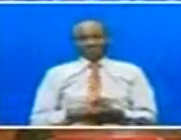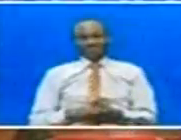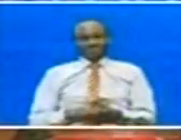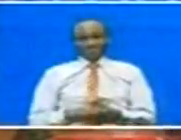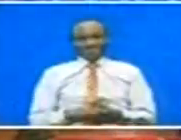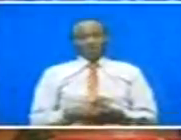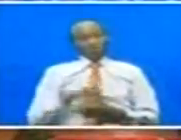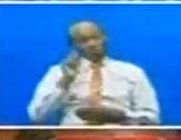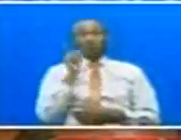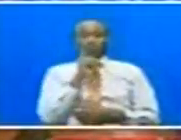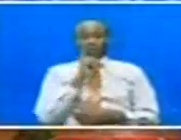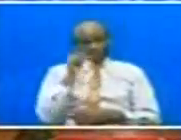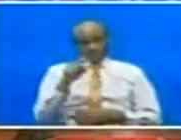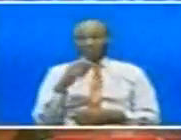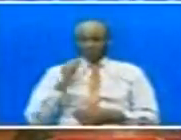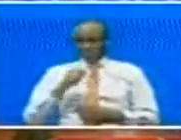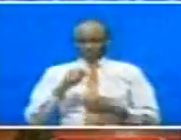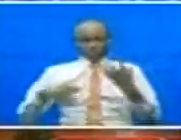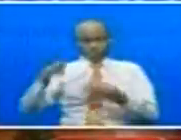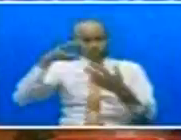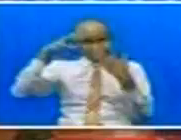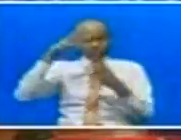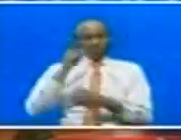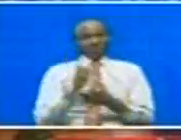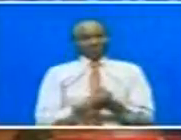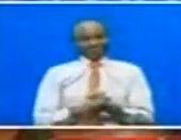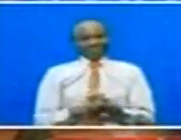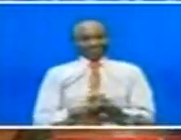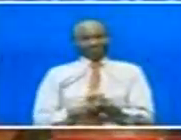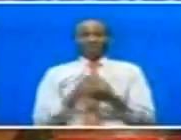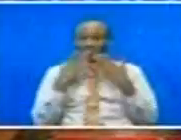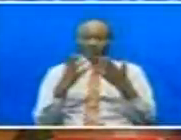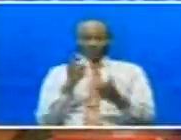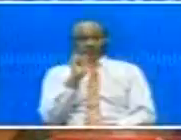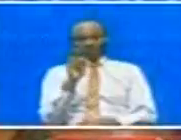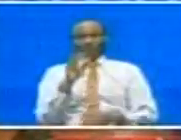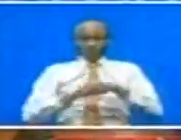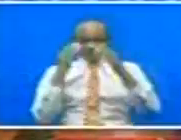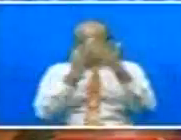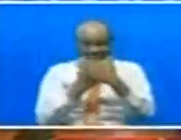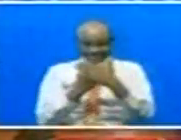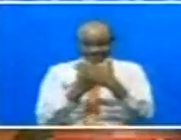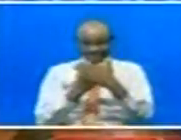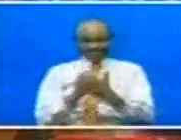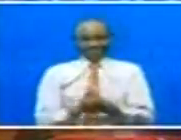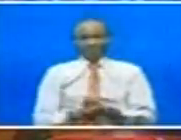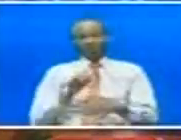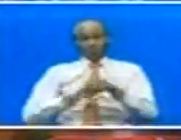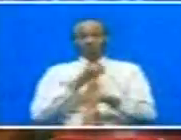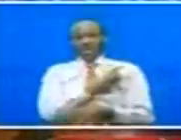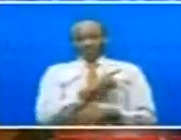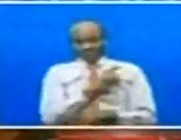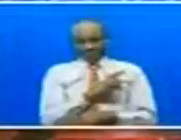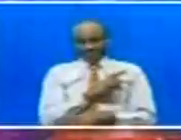Make sure you tune in. It's gonna be smoking. Thanks for watching. Good night. Good luck.